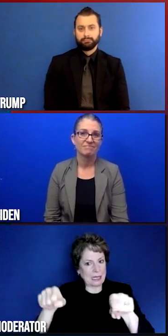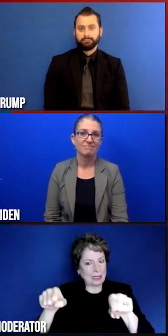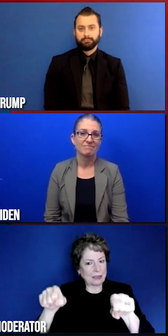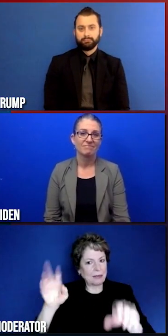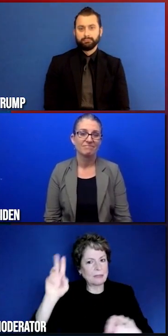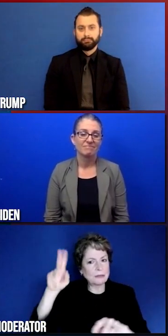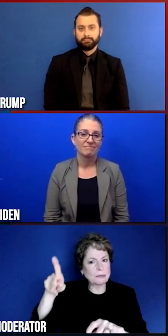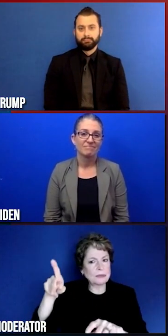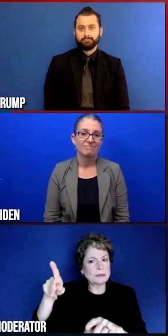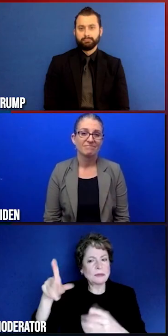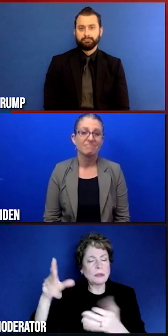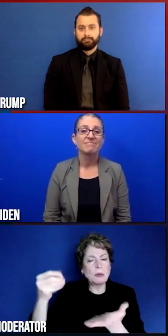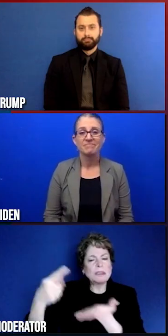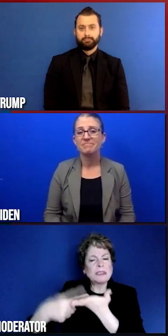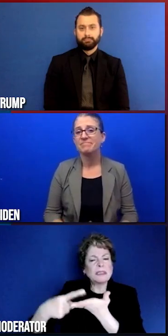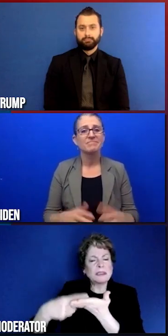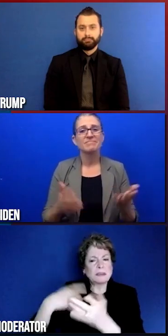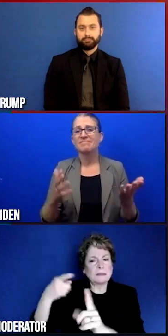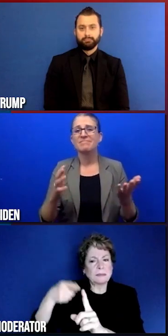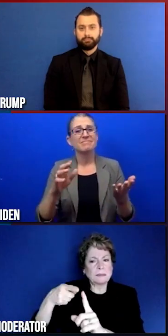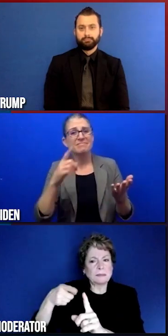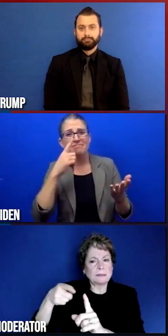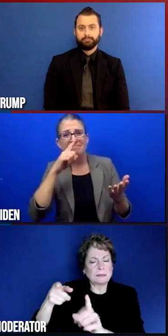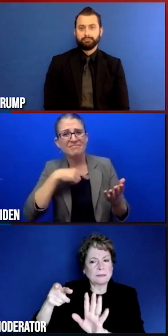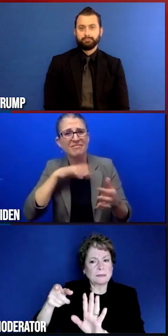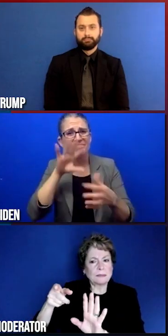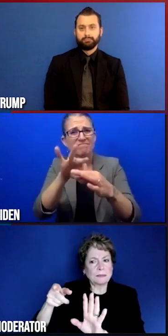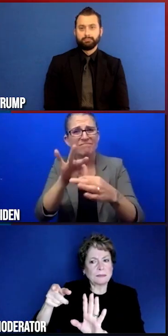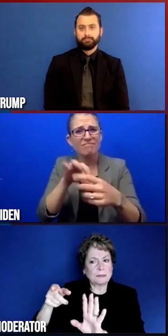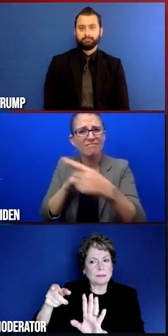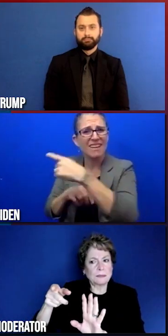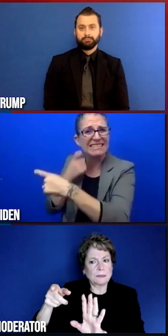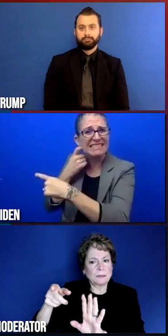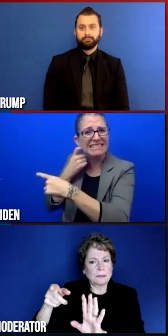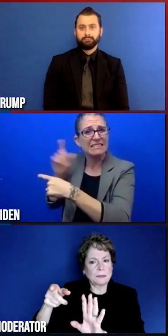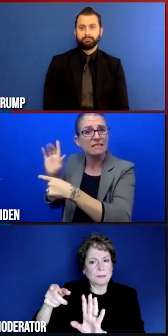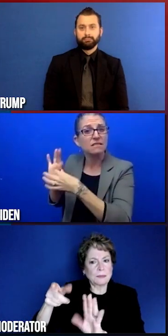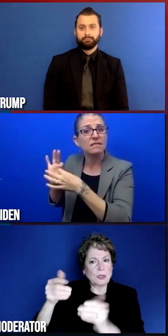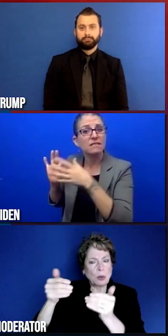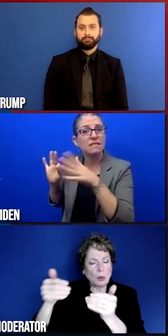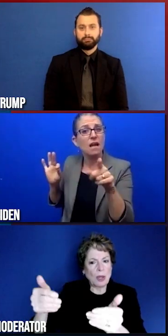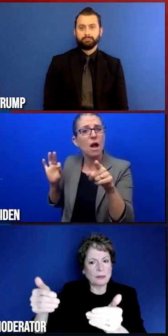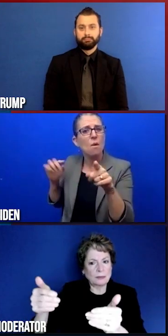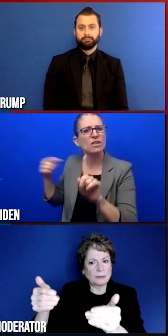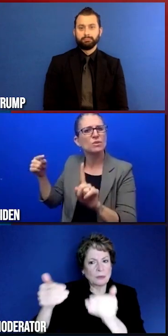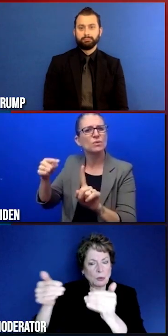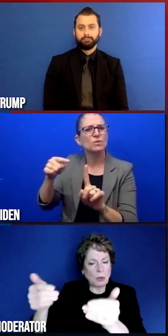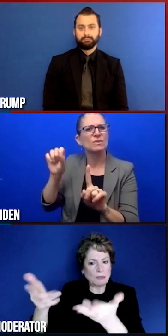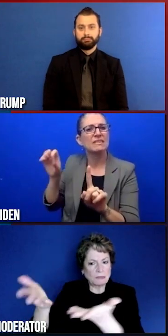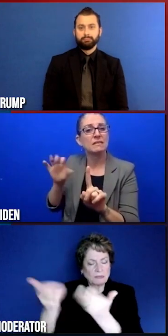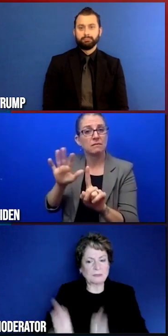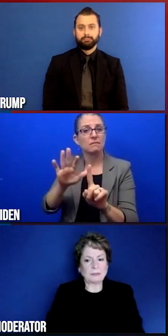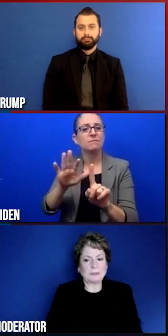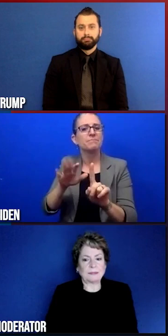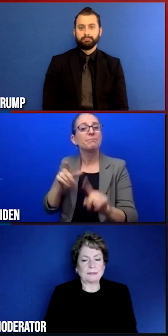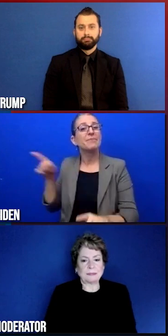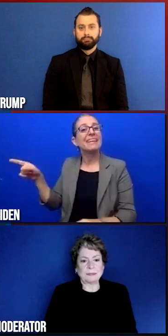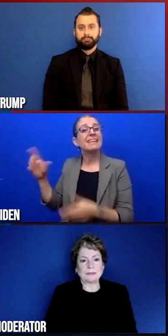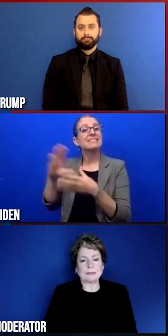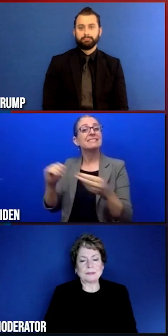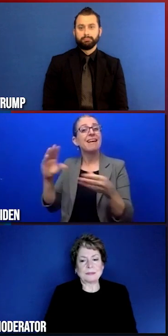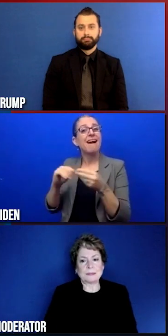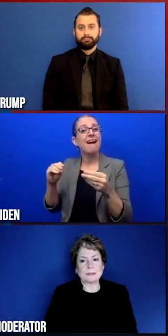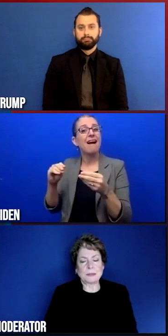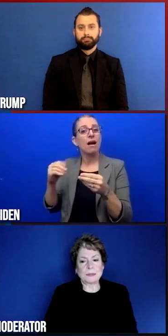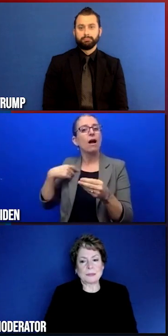seconds, please, and then I have a question. No, number one, he says that we're learning to live with it. People are learning to die with it.